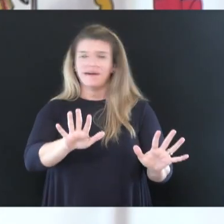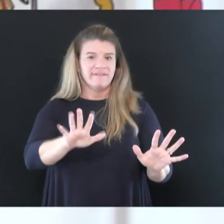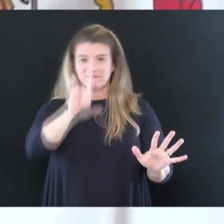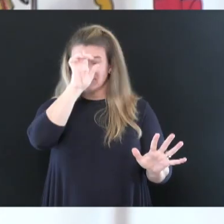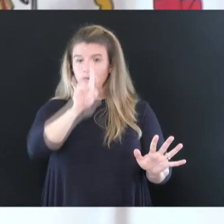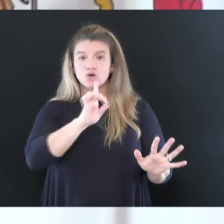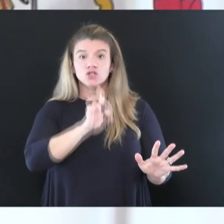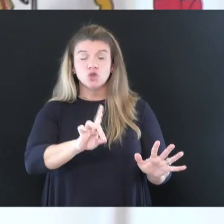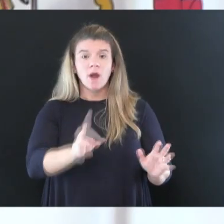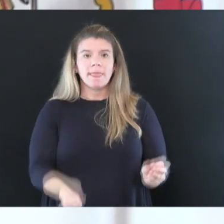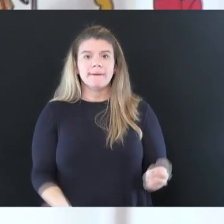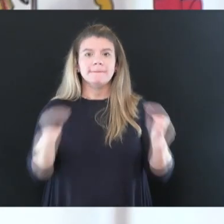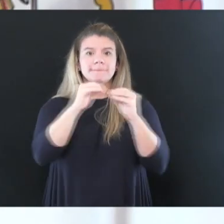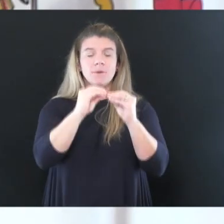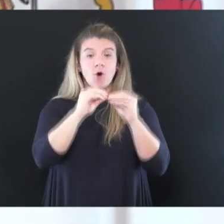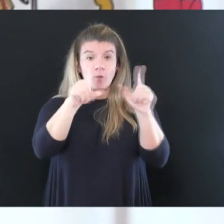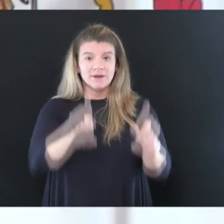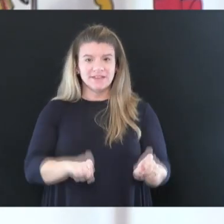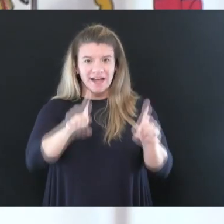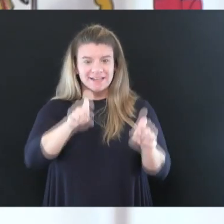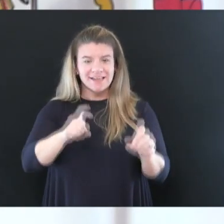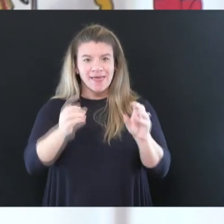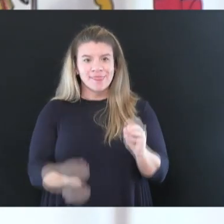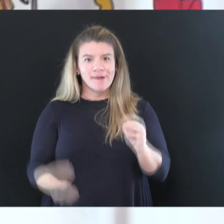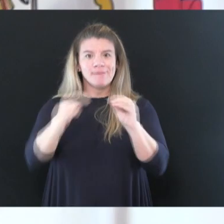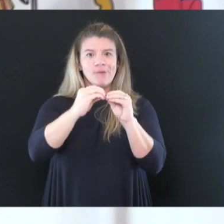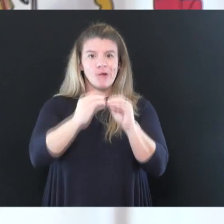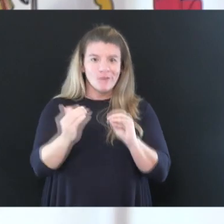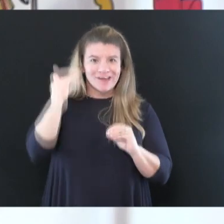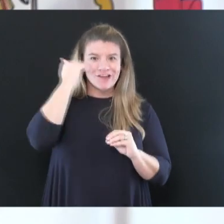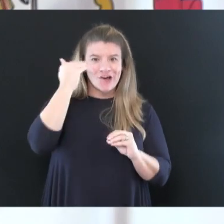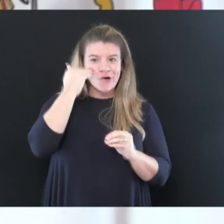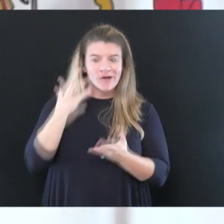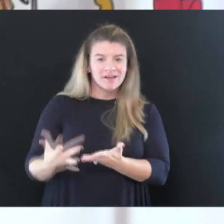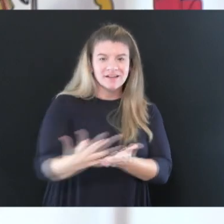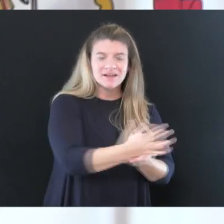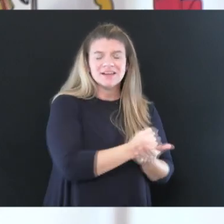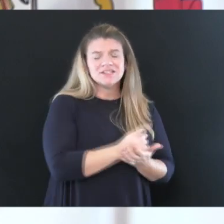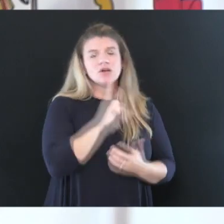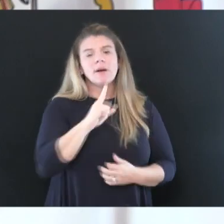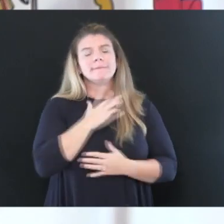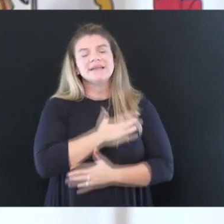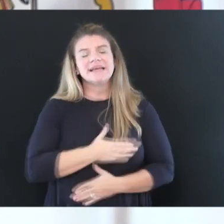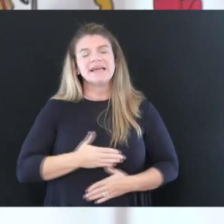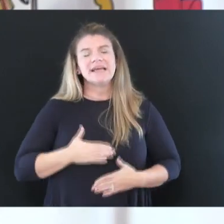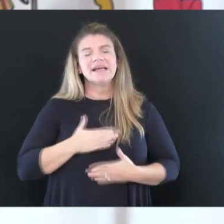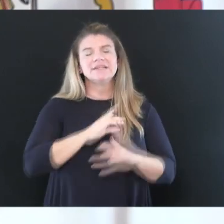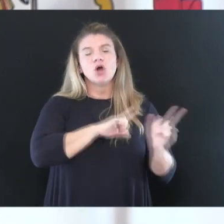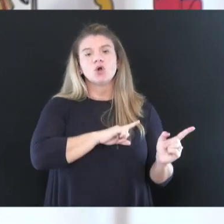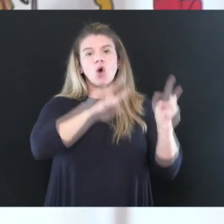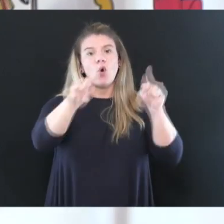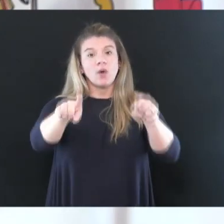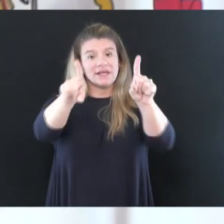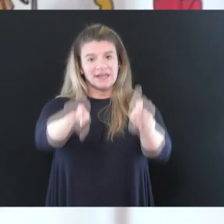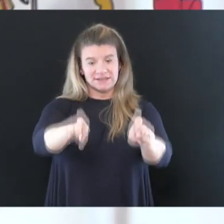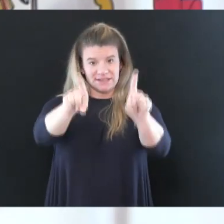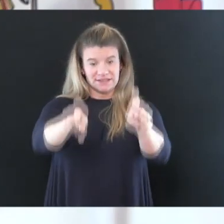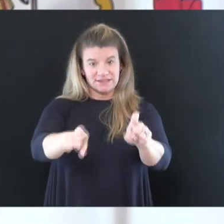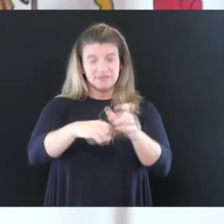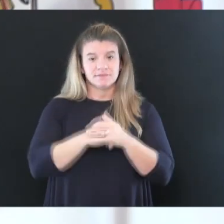the more we test, the more we'll know. Please go get tested. I mean, please go get tested. It